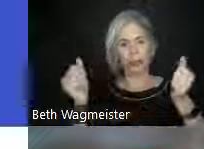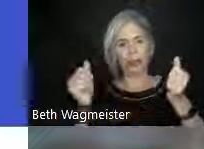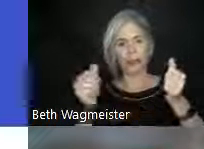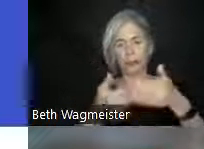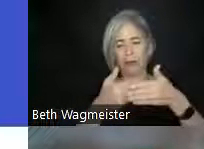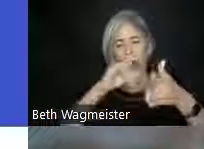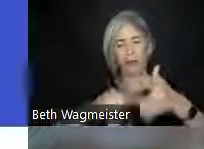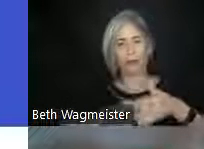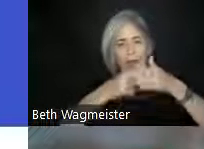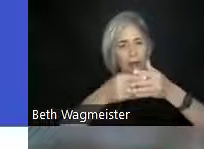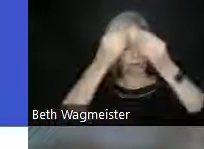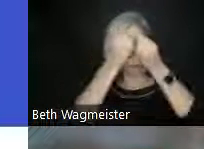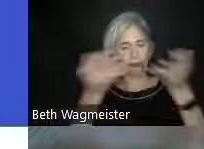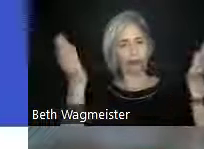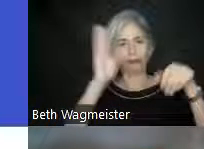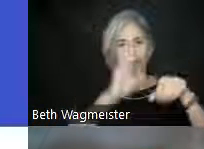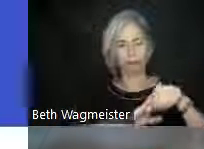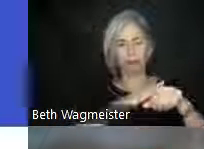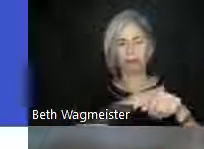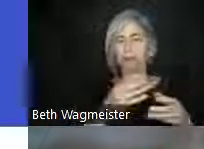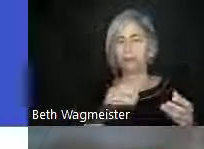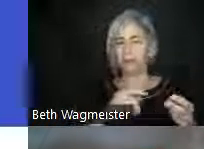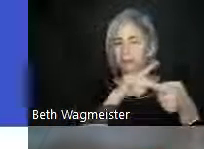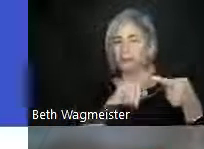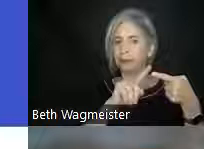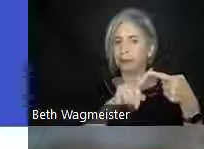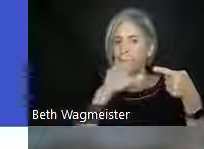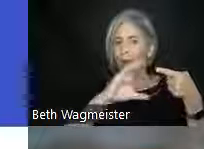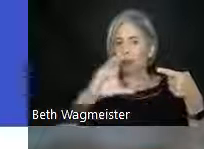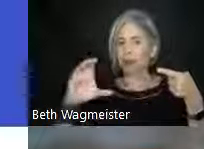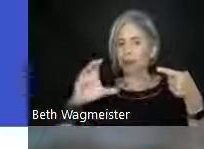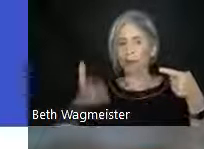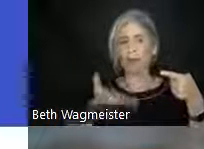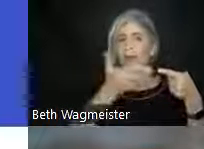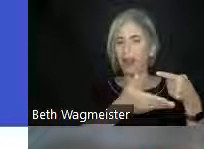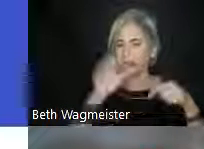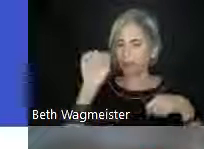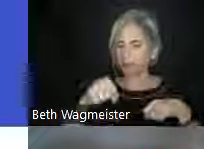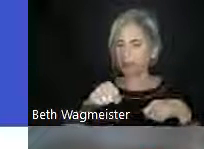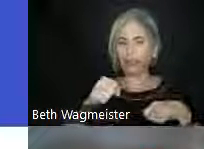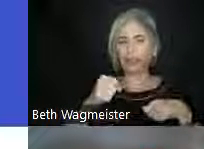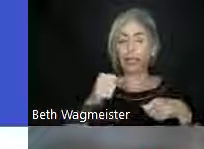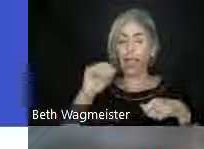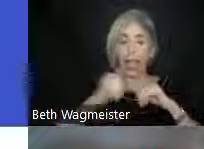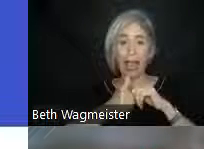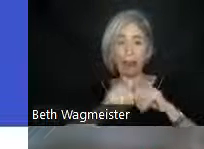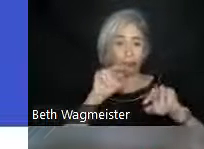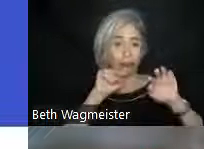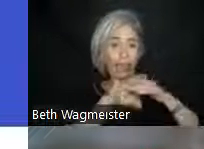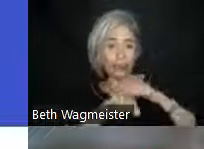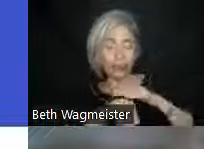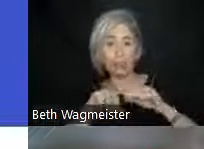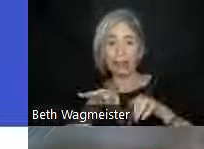few general housekeeping items to go over. Closed captioning is provided. To enable closed captioning, select the